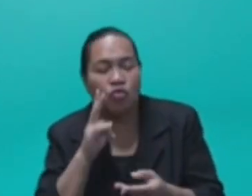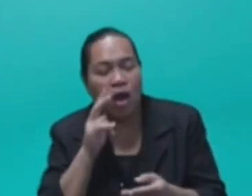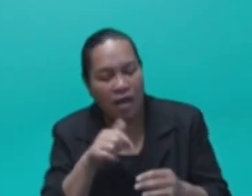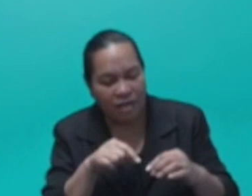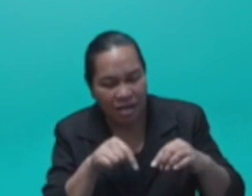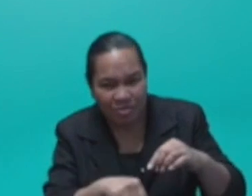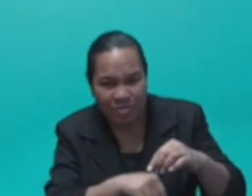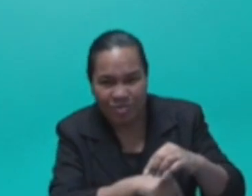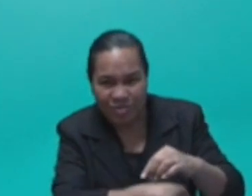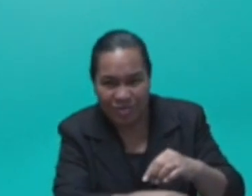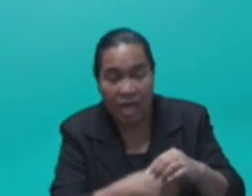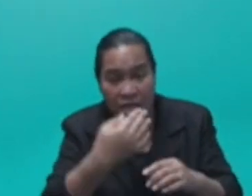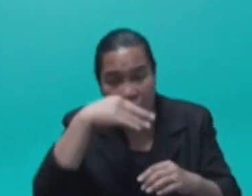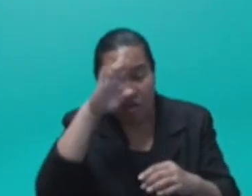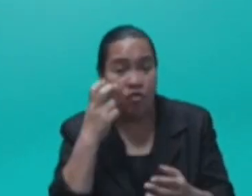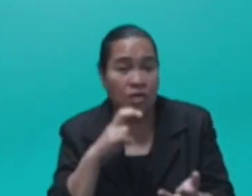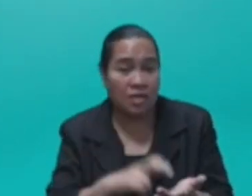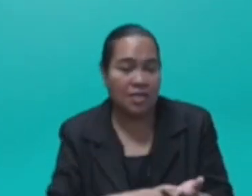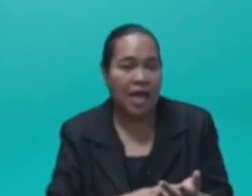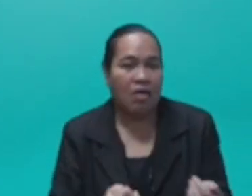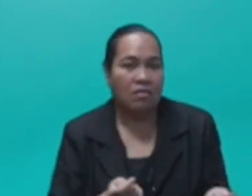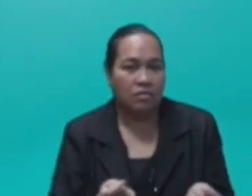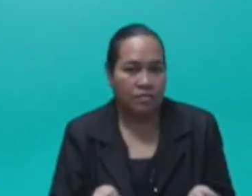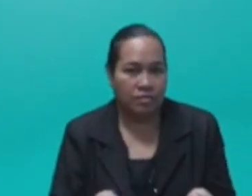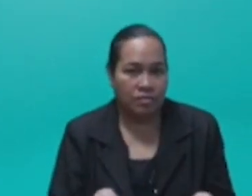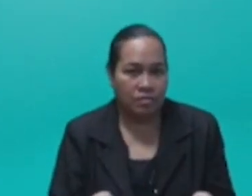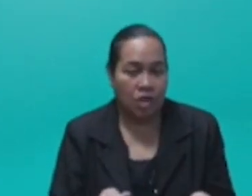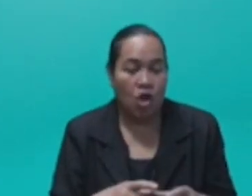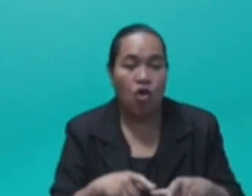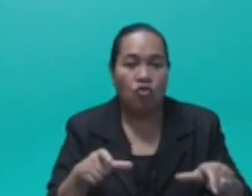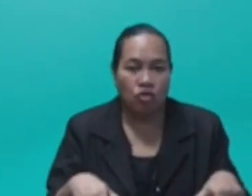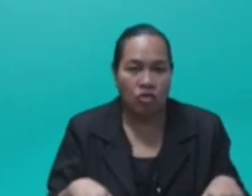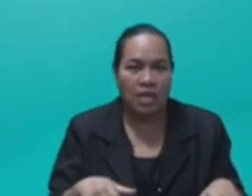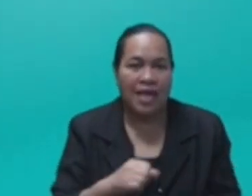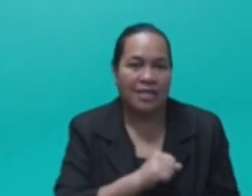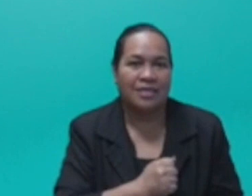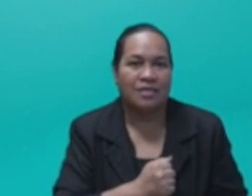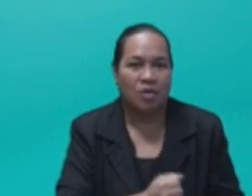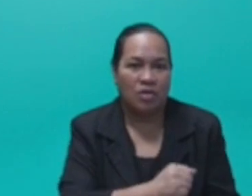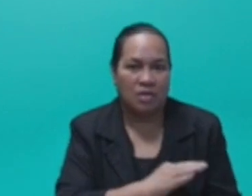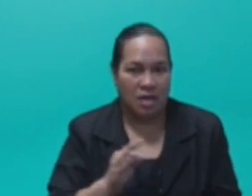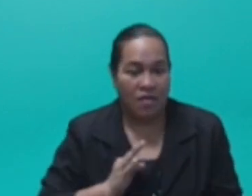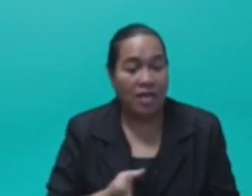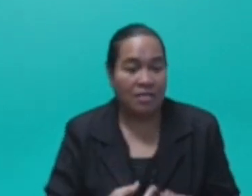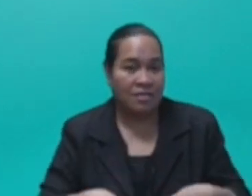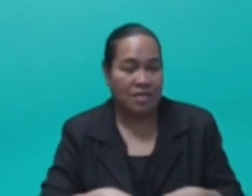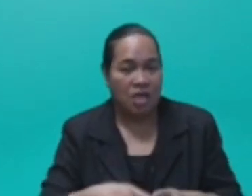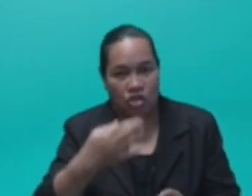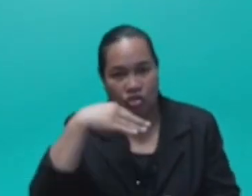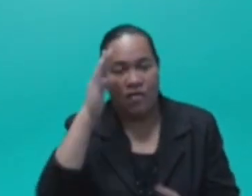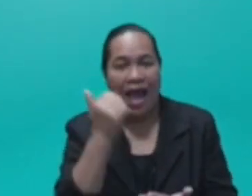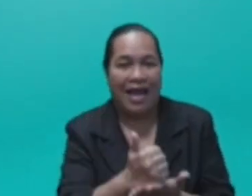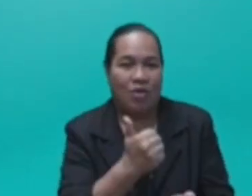Tribunal, while the Chief Registrar manages the court support staff while also serving as the department's Chief Accounting